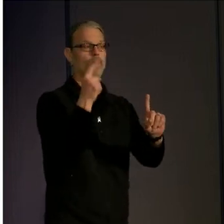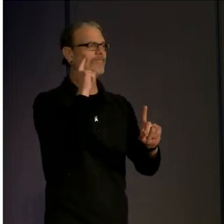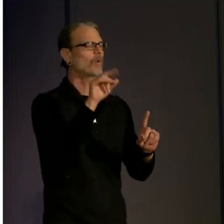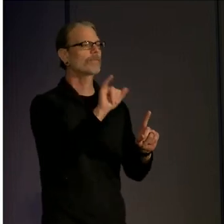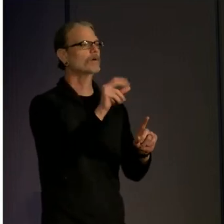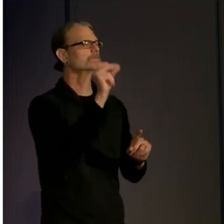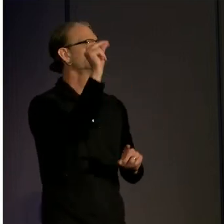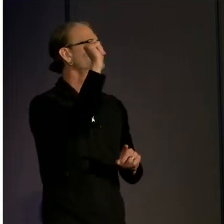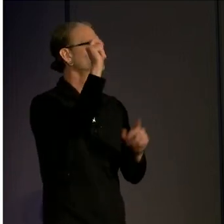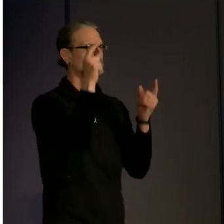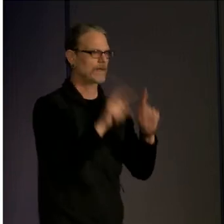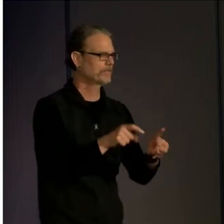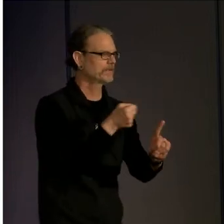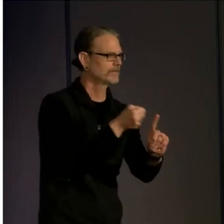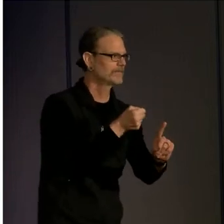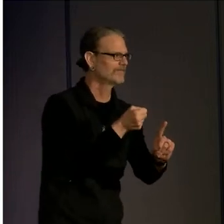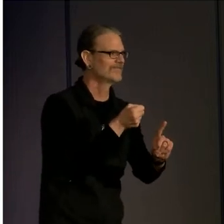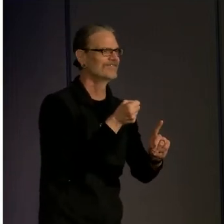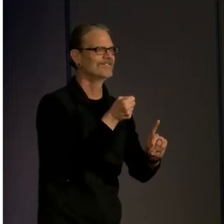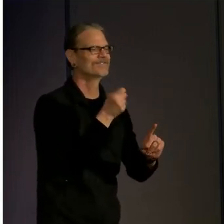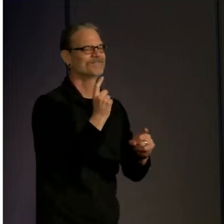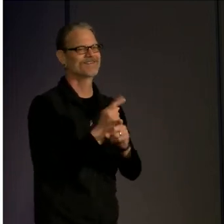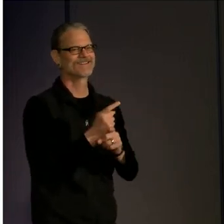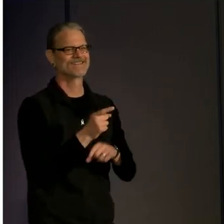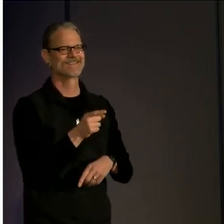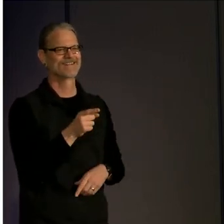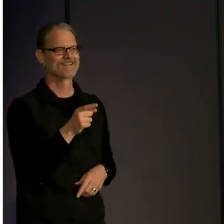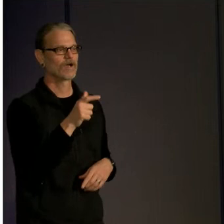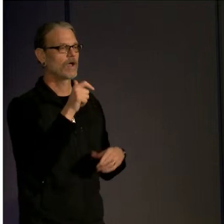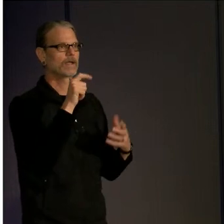me, not surprisingly,